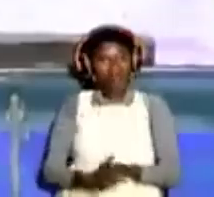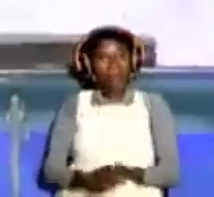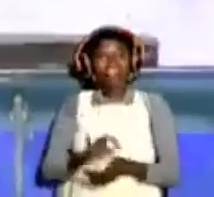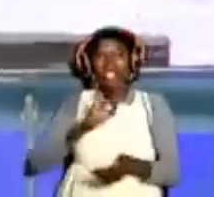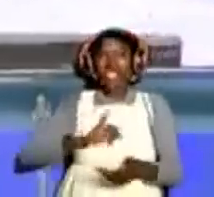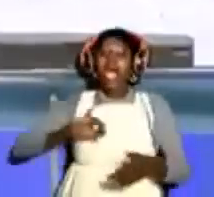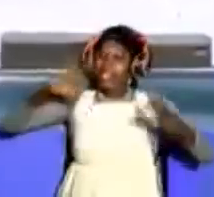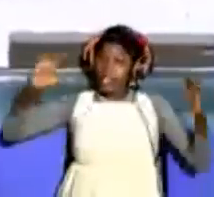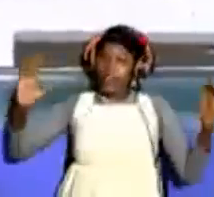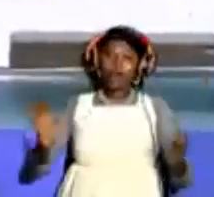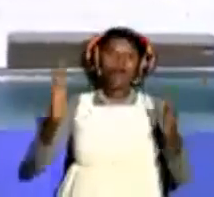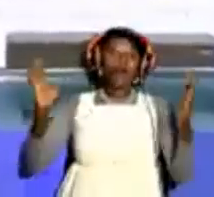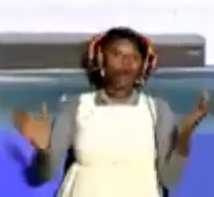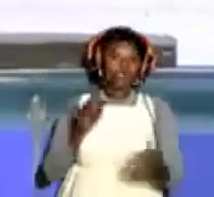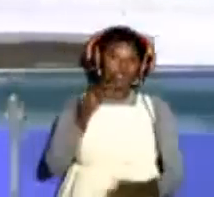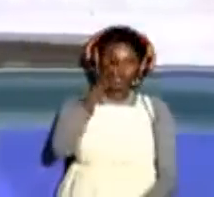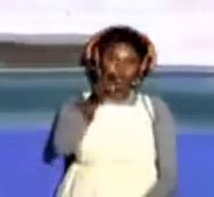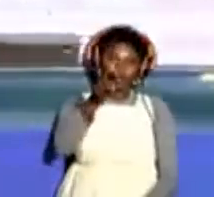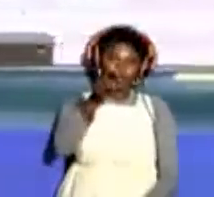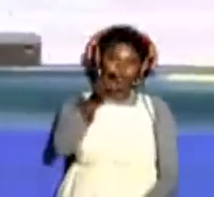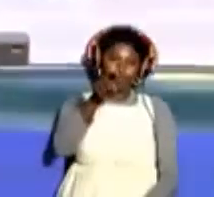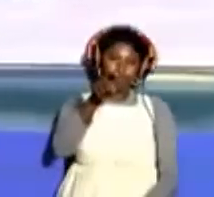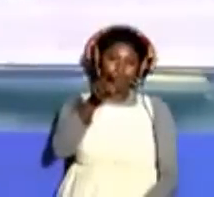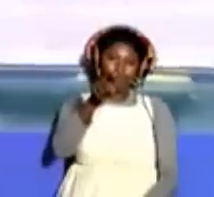I charge you.